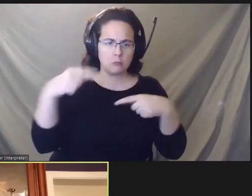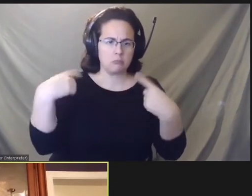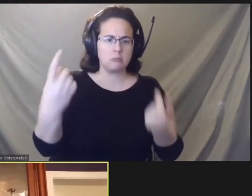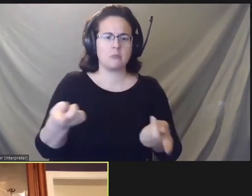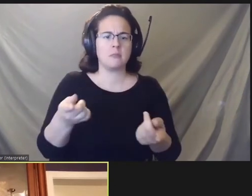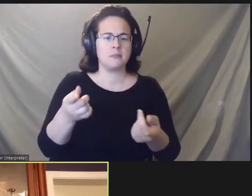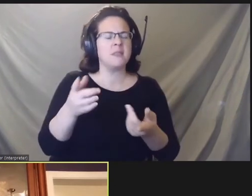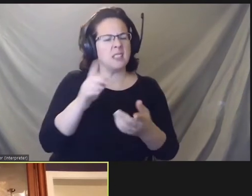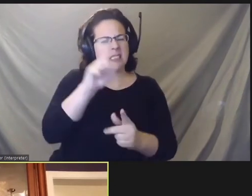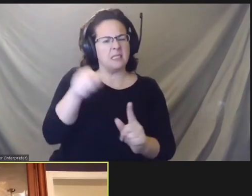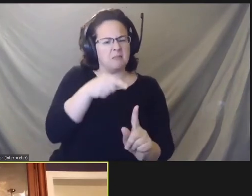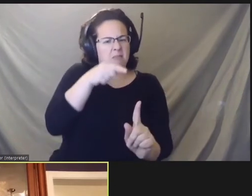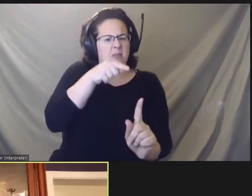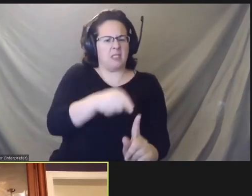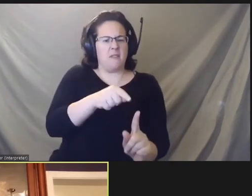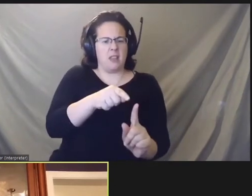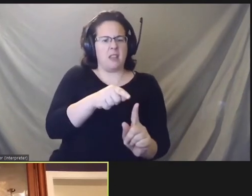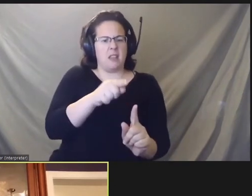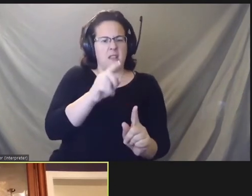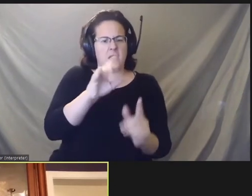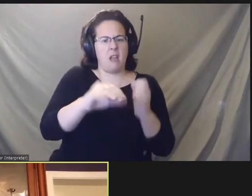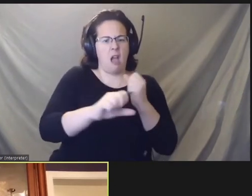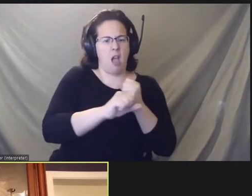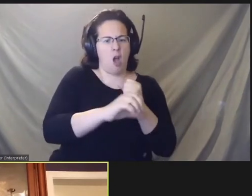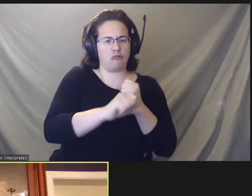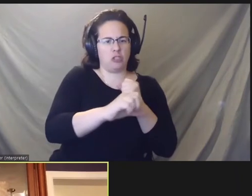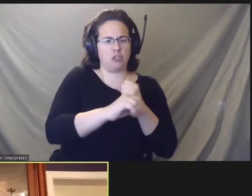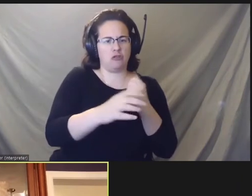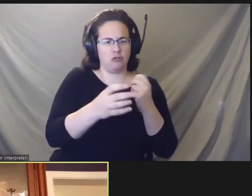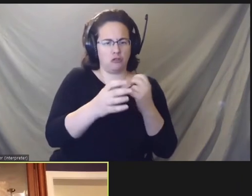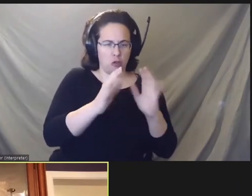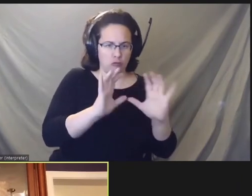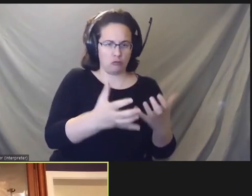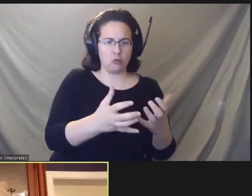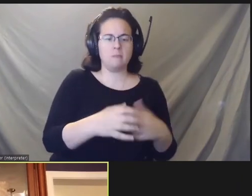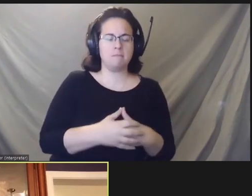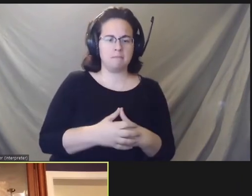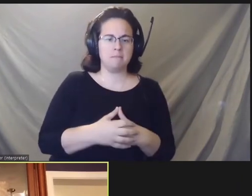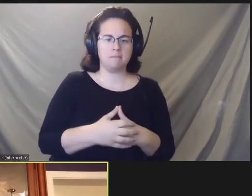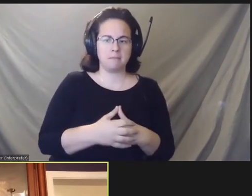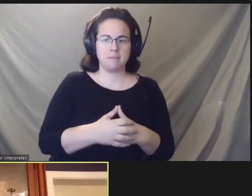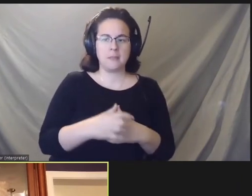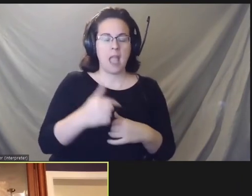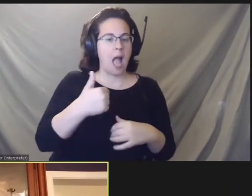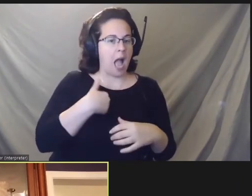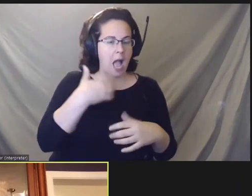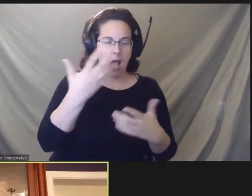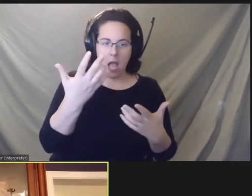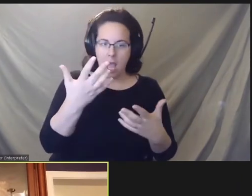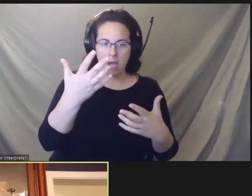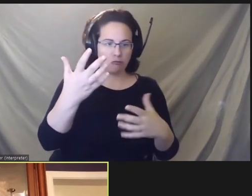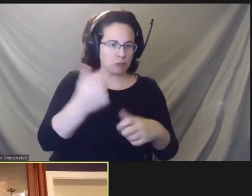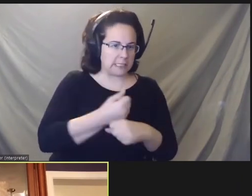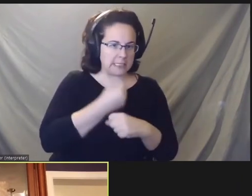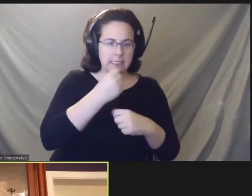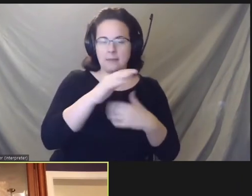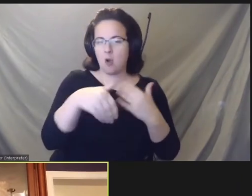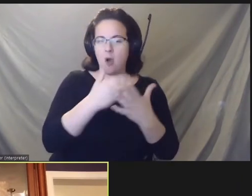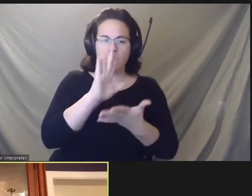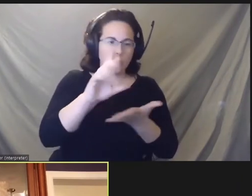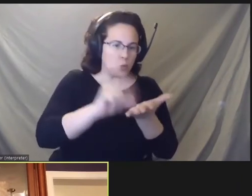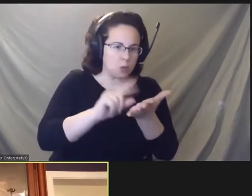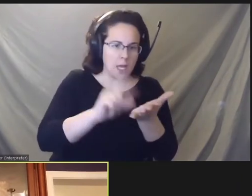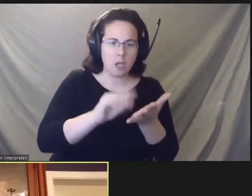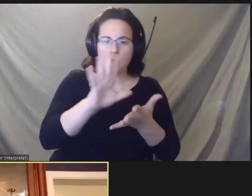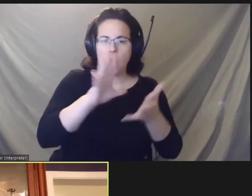the outreach group. I've received your updates, your newsletter, and